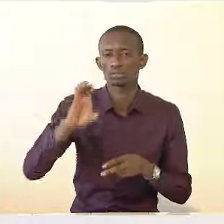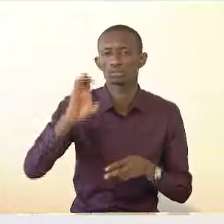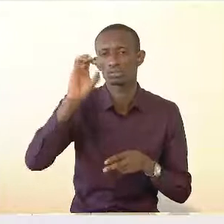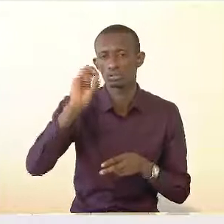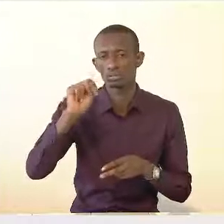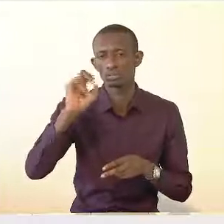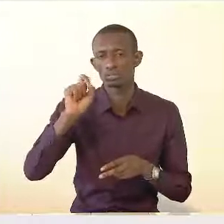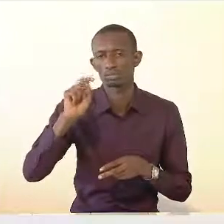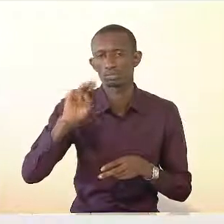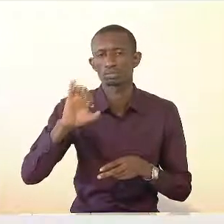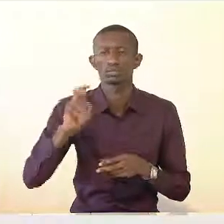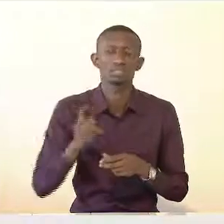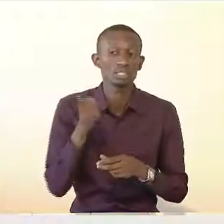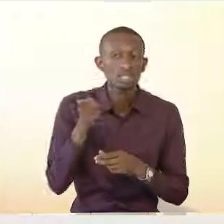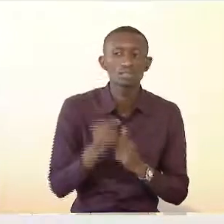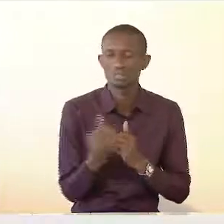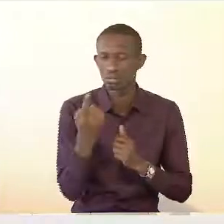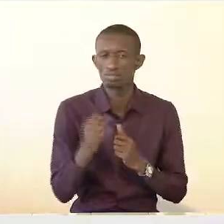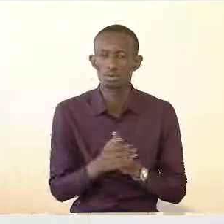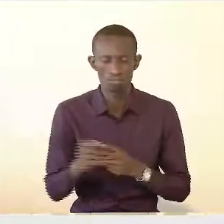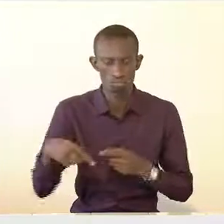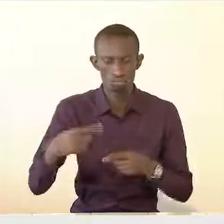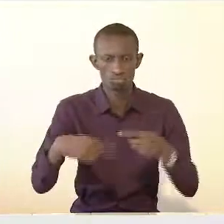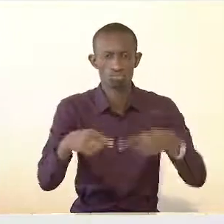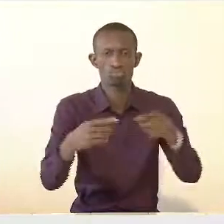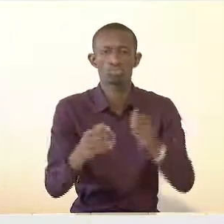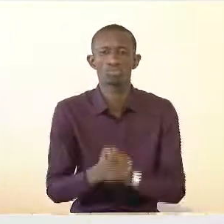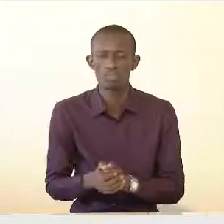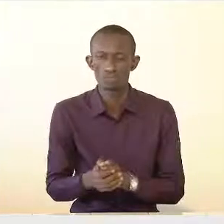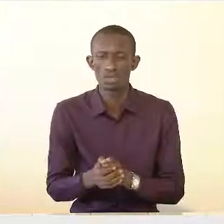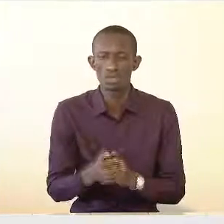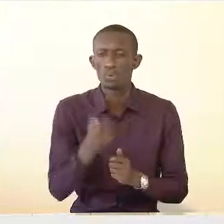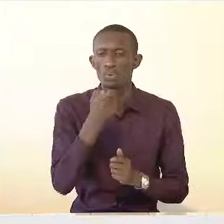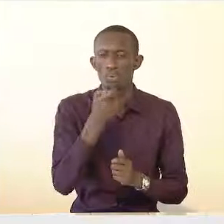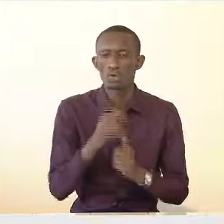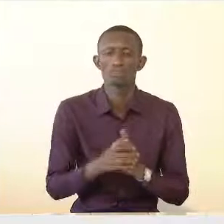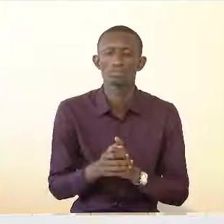the processes of regulating body temperature by what we call constriction of